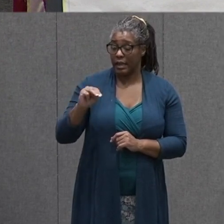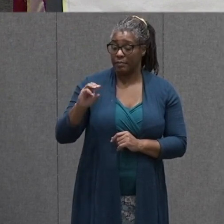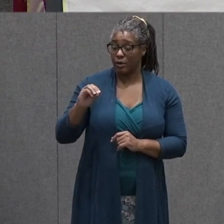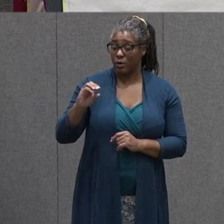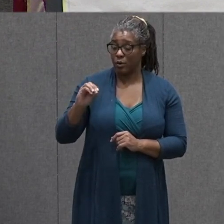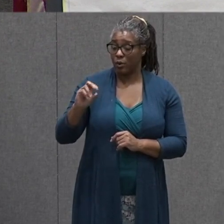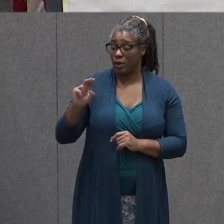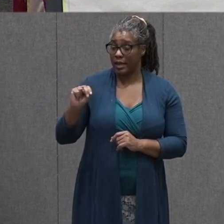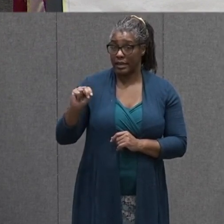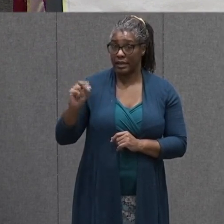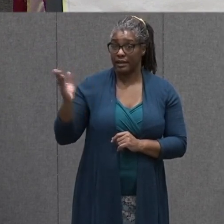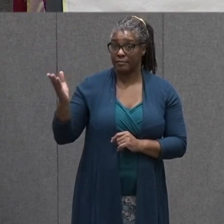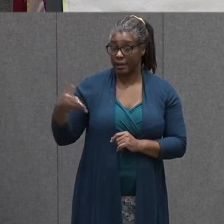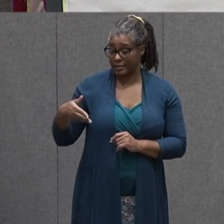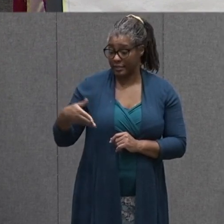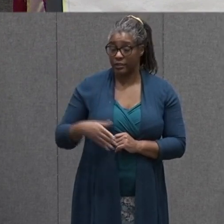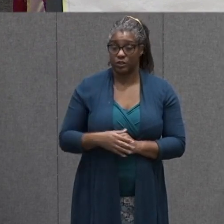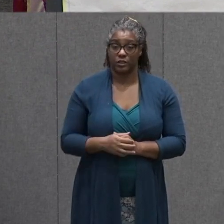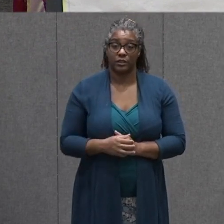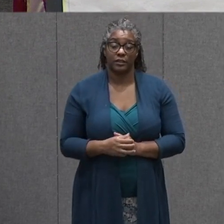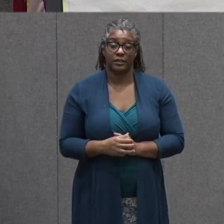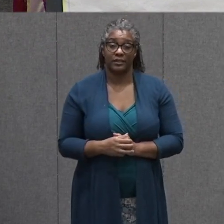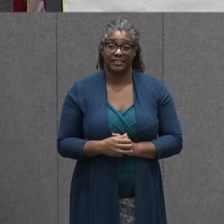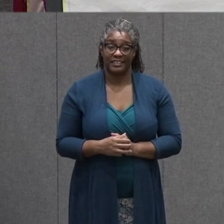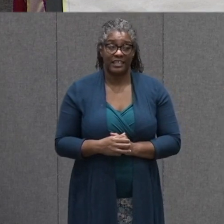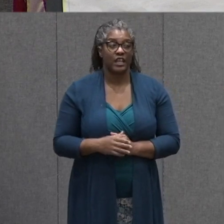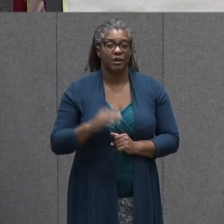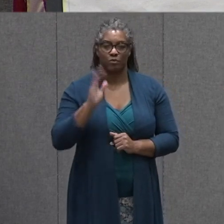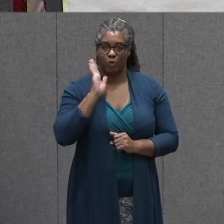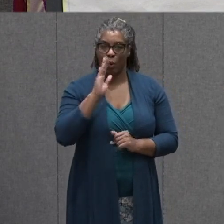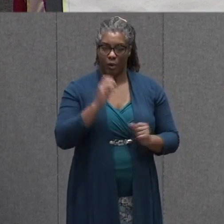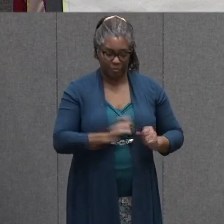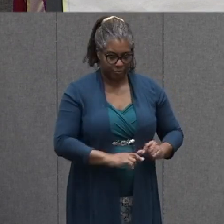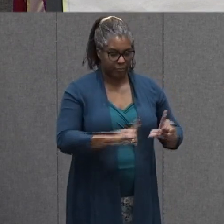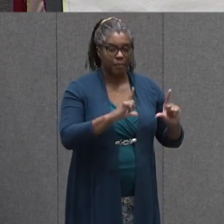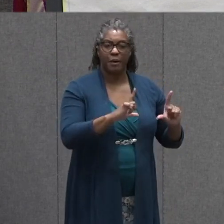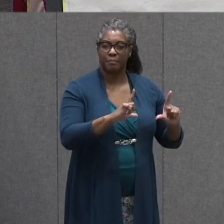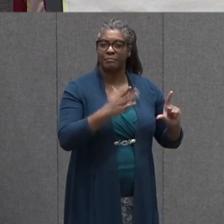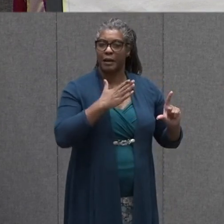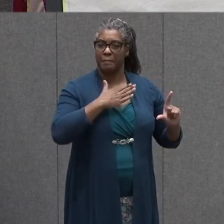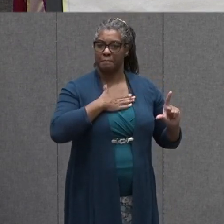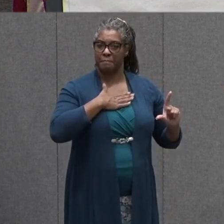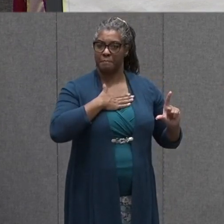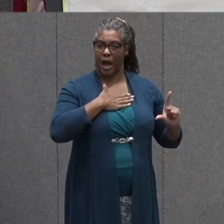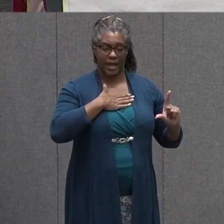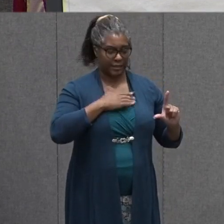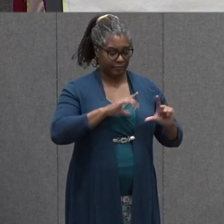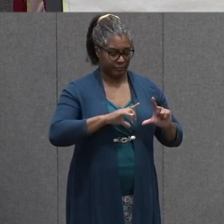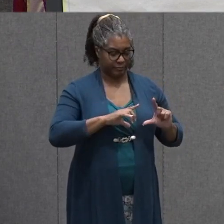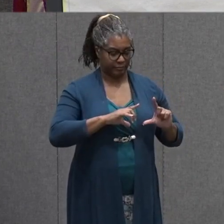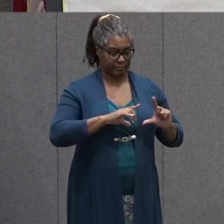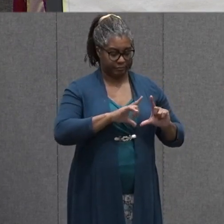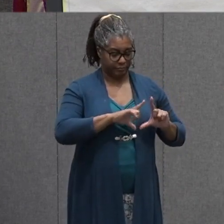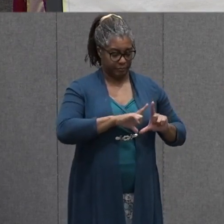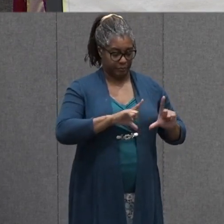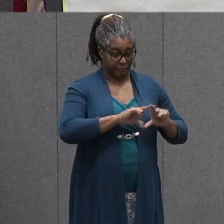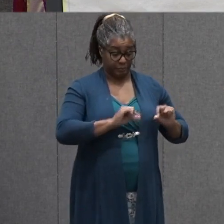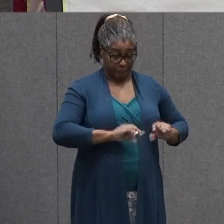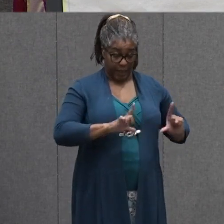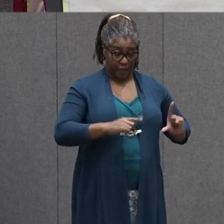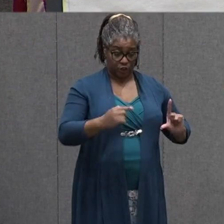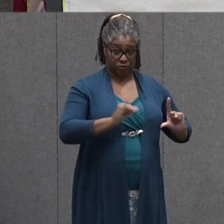to have you do is, because Mr. Carl actually wrote the book and illustrated it, I would love to have